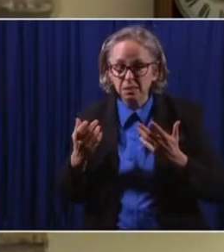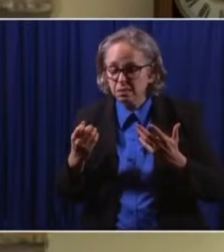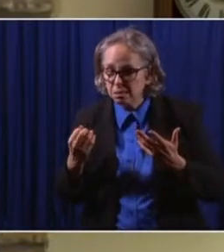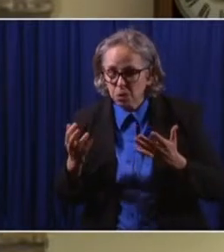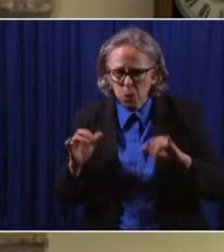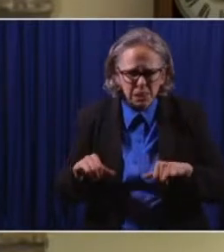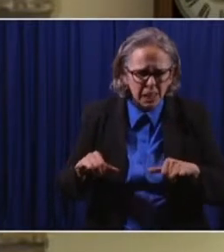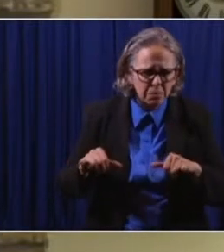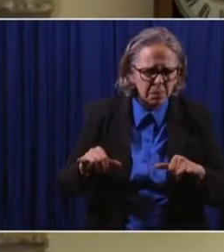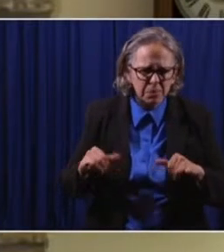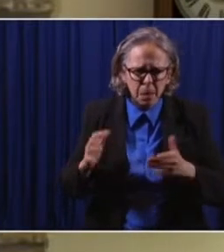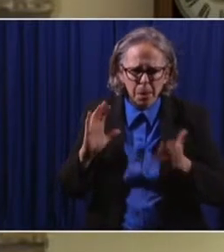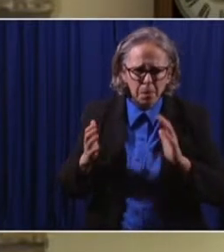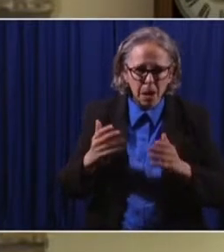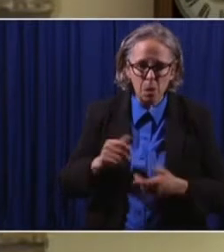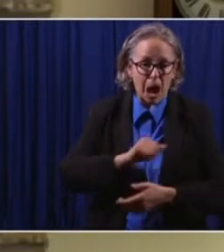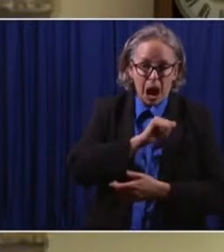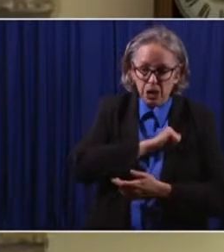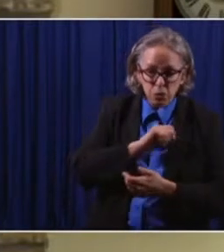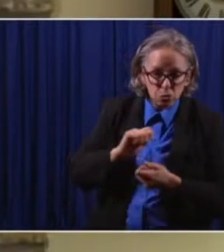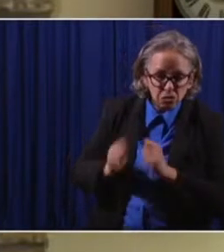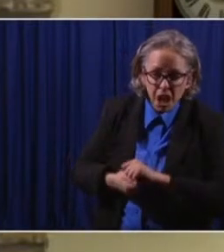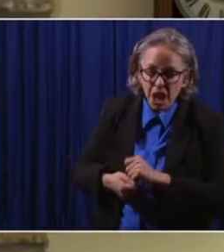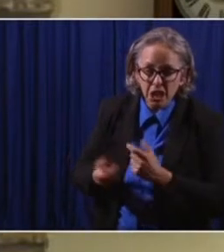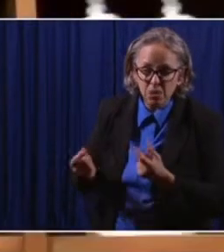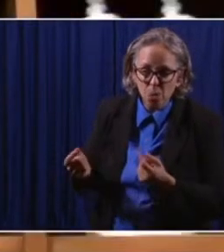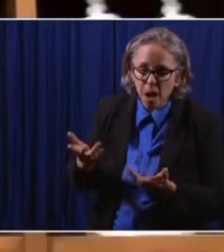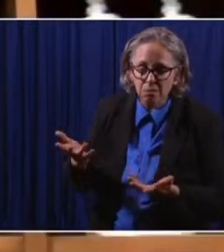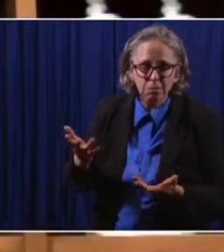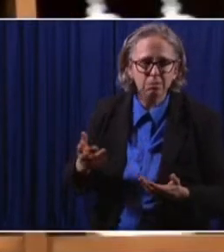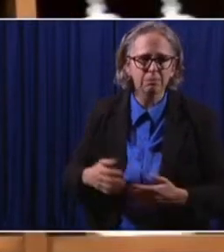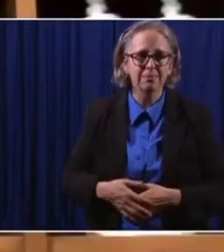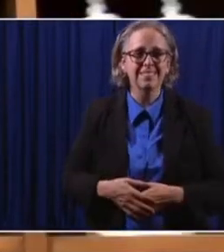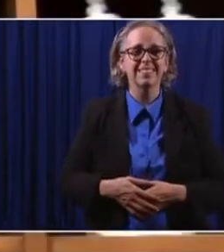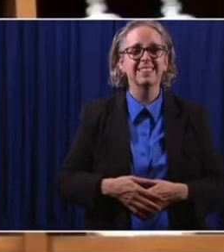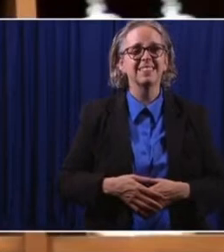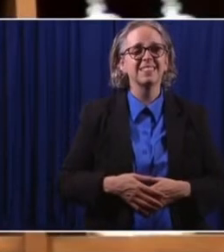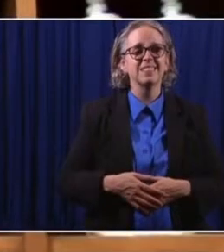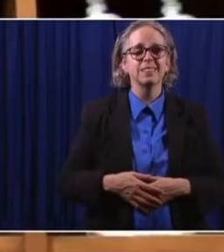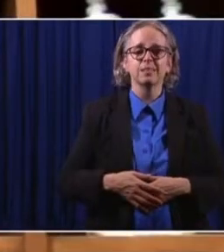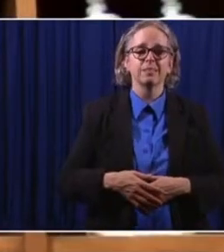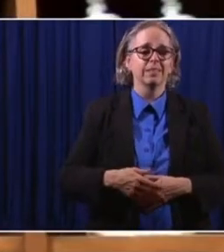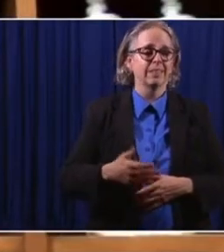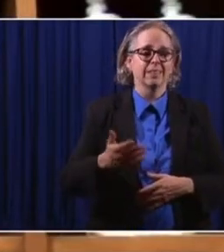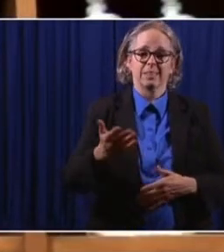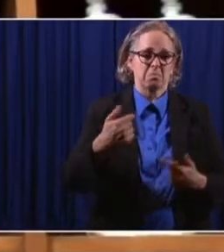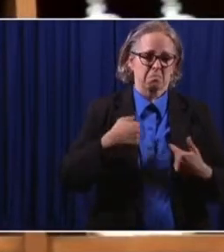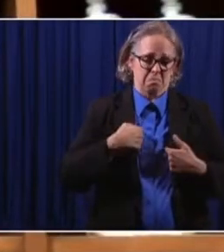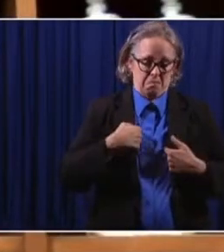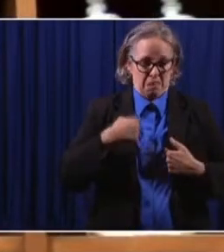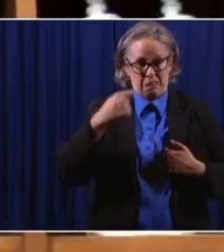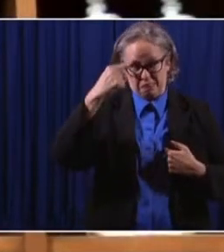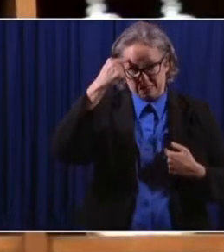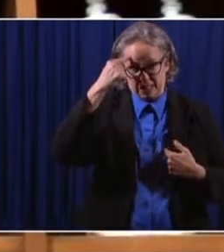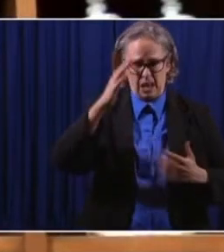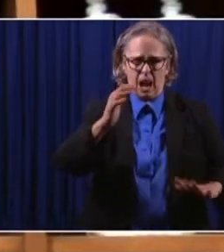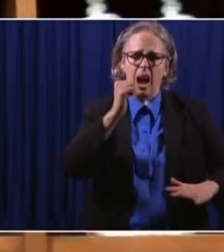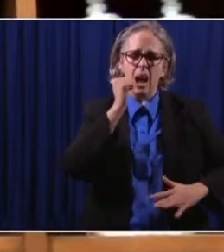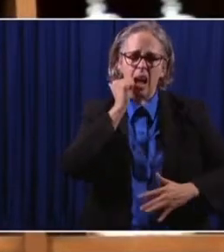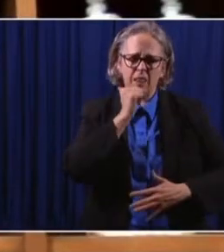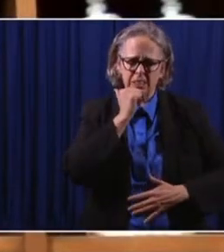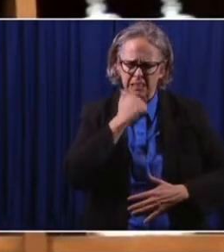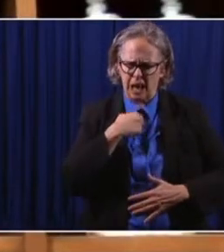in attitude as you talk to students? Yeah, absolutely. I mean, I think there's a greater understanding. I think day by day, there's a greater and greater